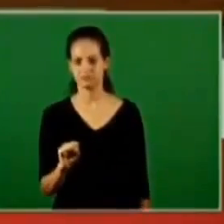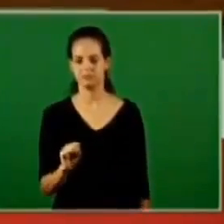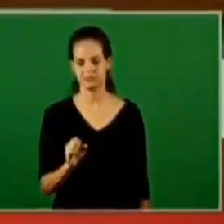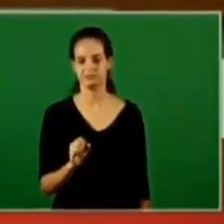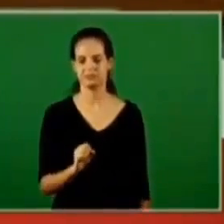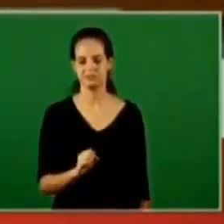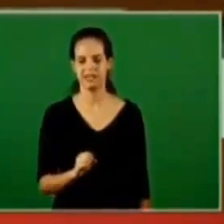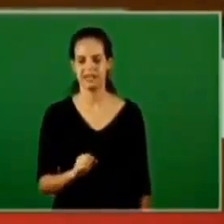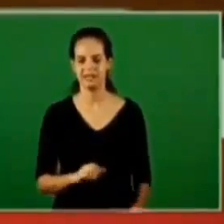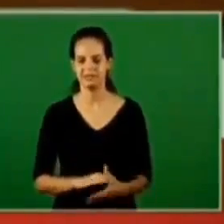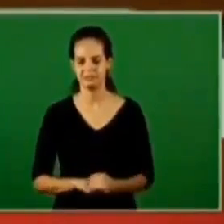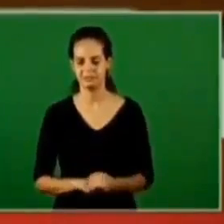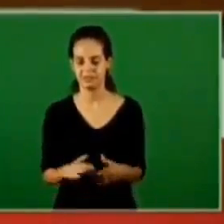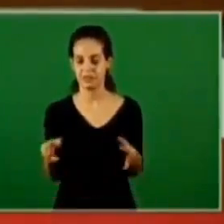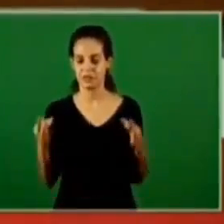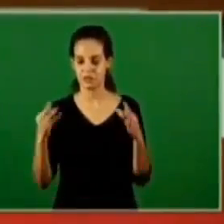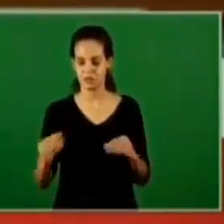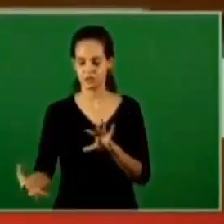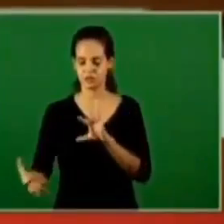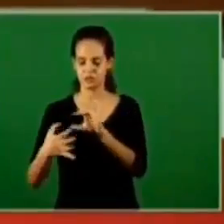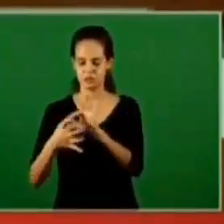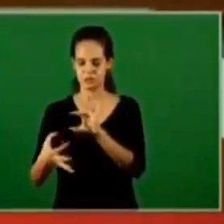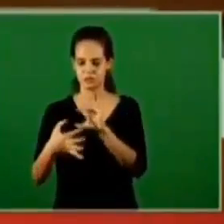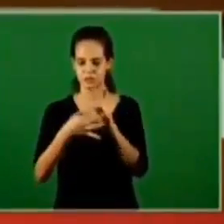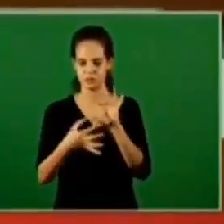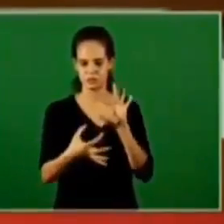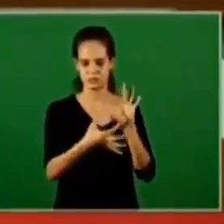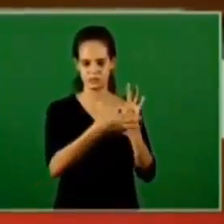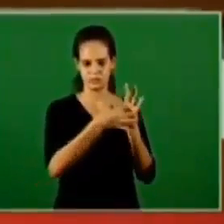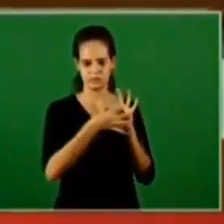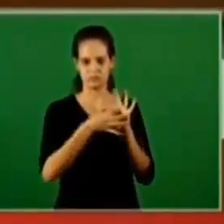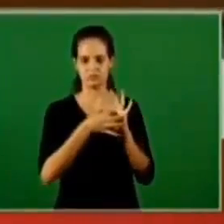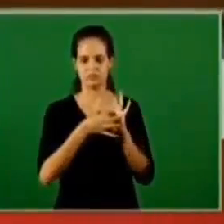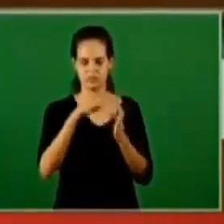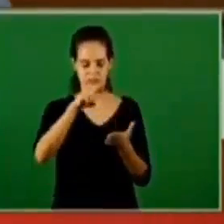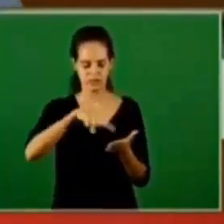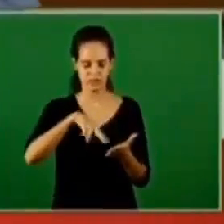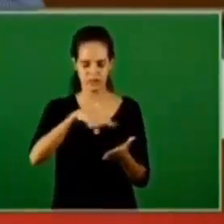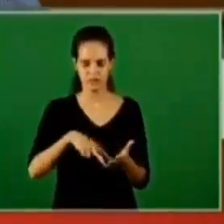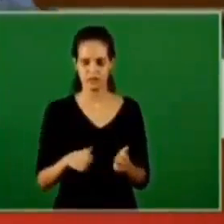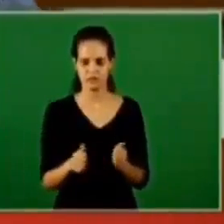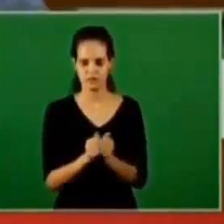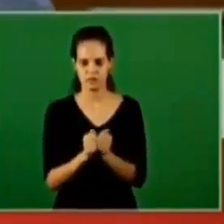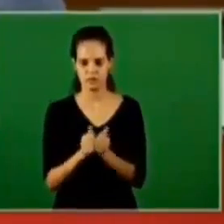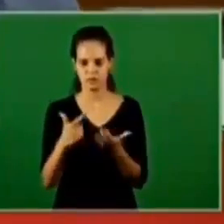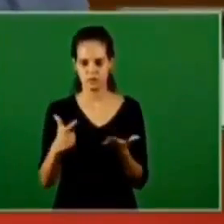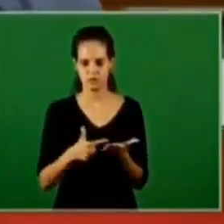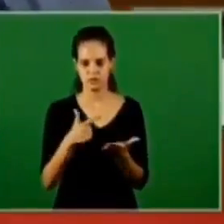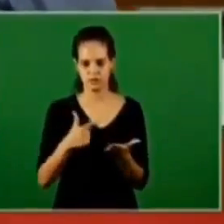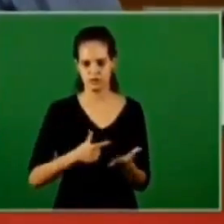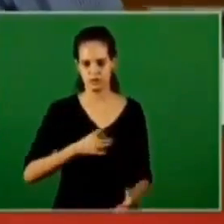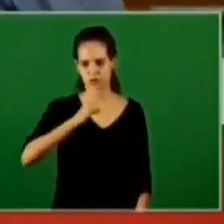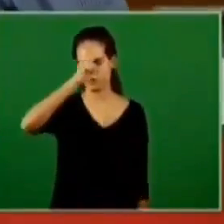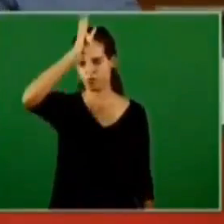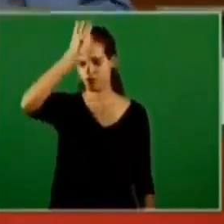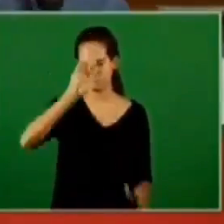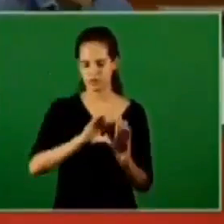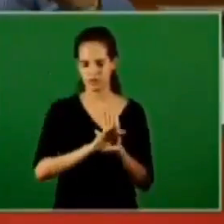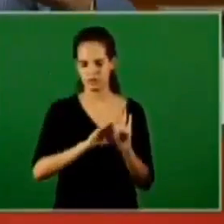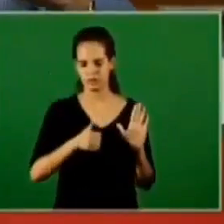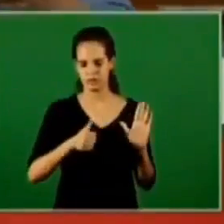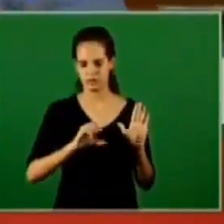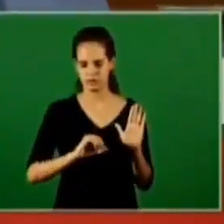youth, brothers, friends. Romans 10:8. With